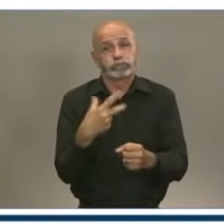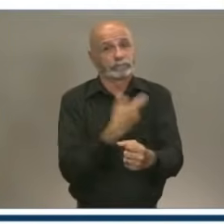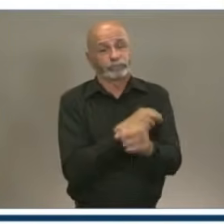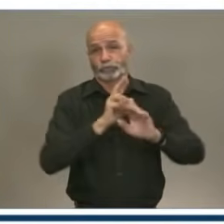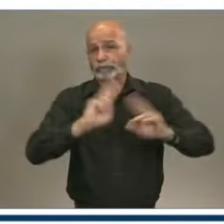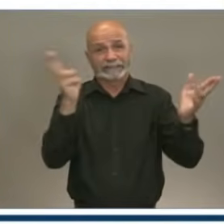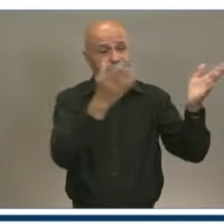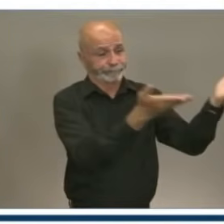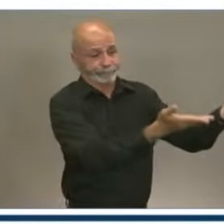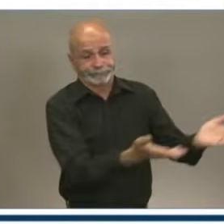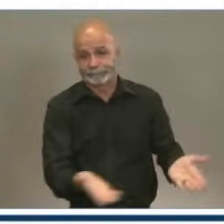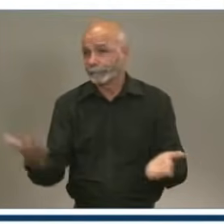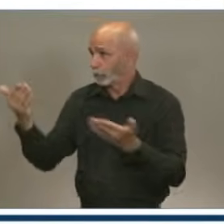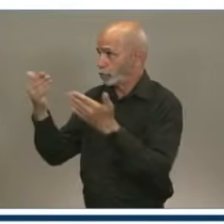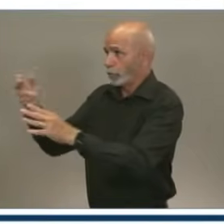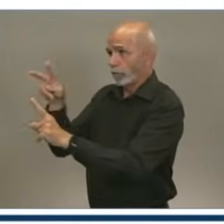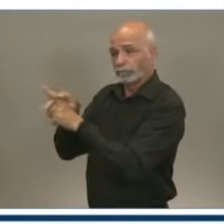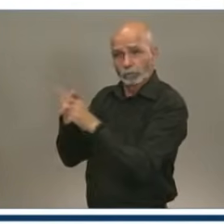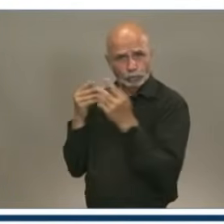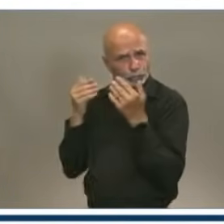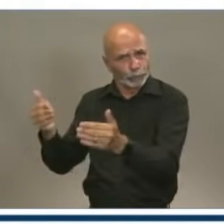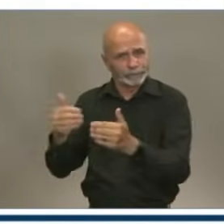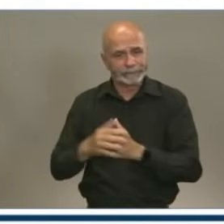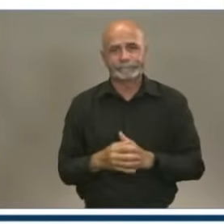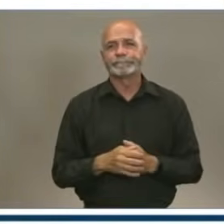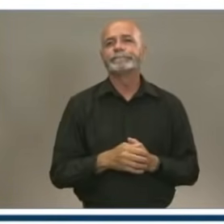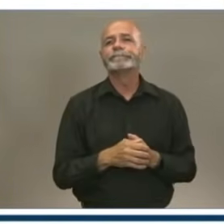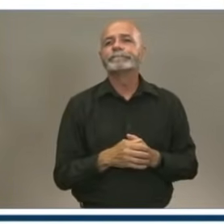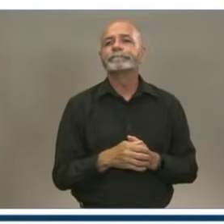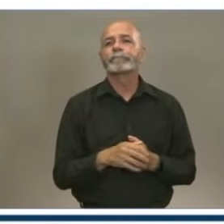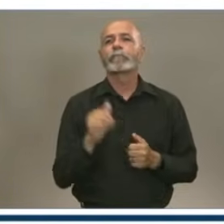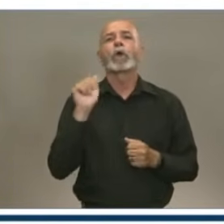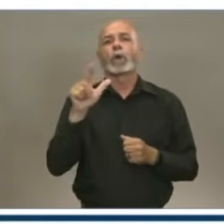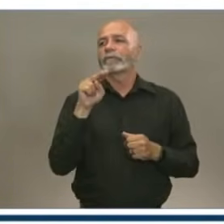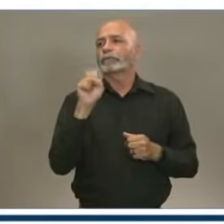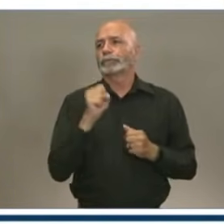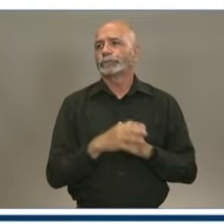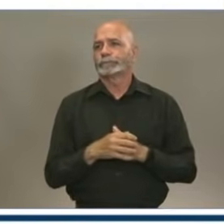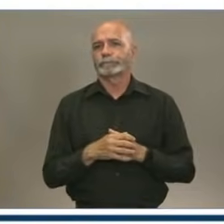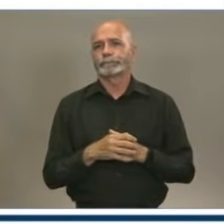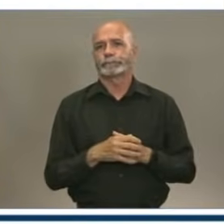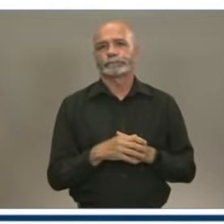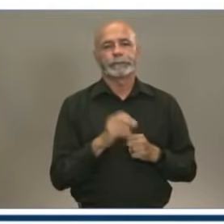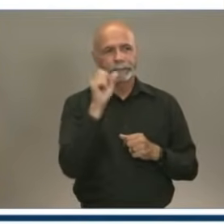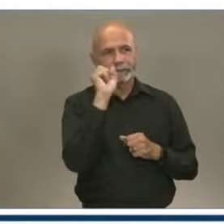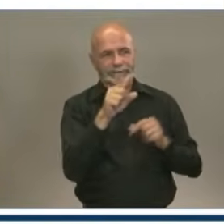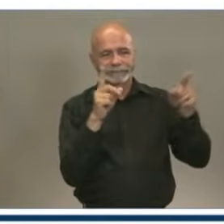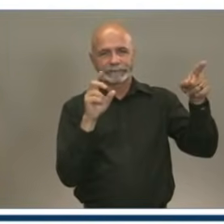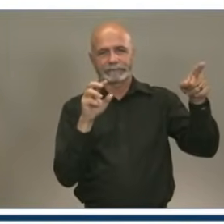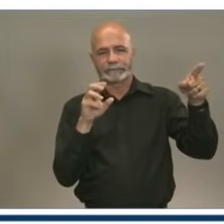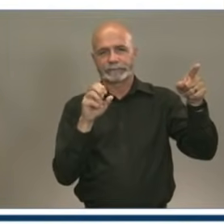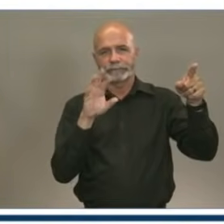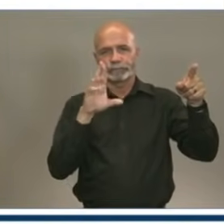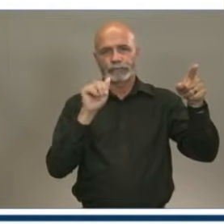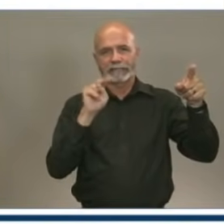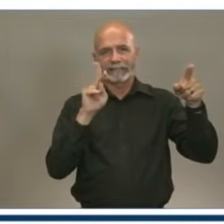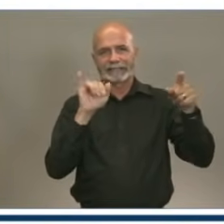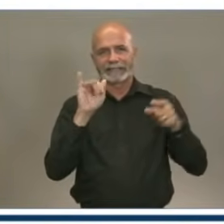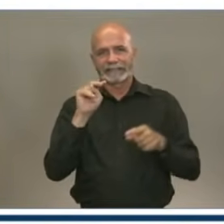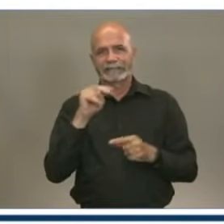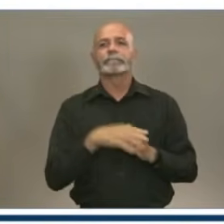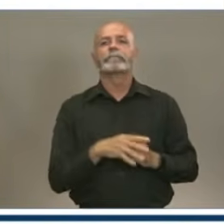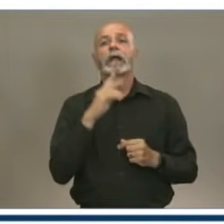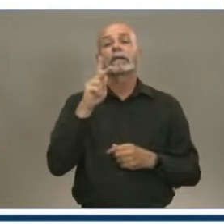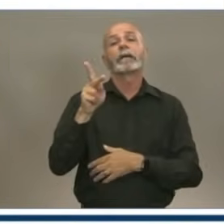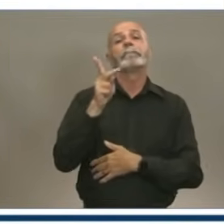Nova Scotia, Madeleine Bissot. Go ahead, Madeleine. This question's for the Premier. So PEI was the first Atlantic province to ease the